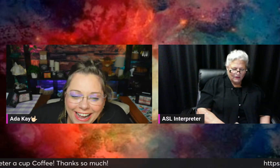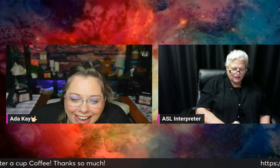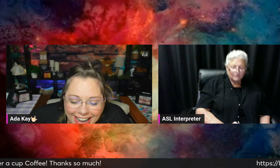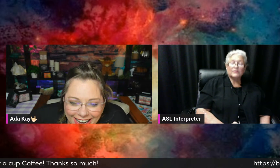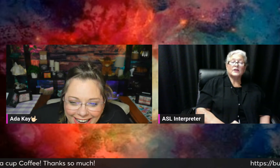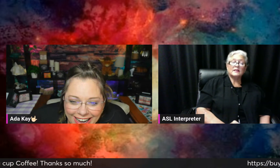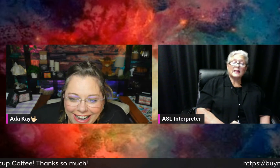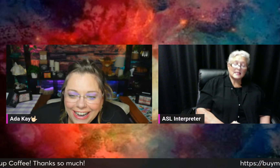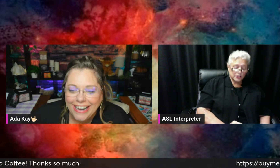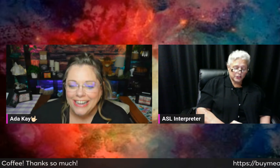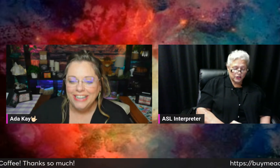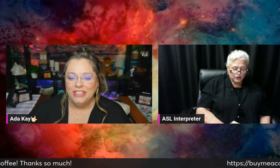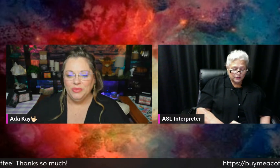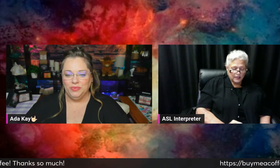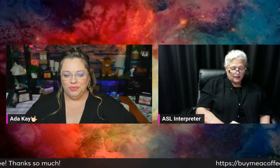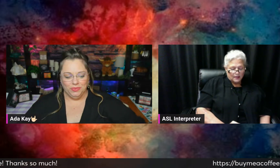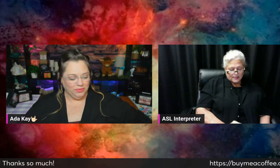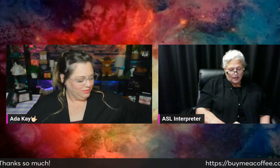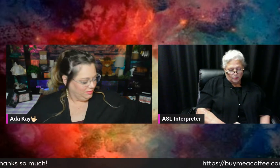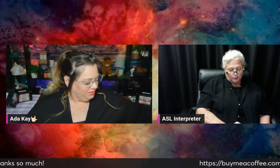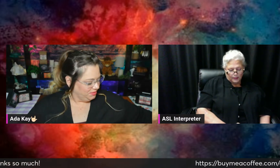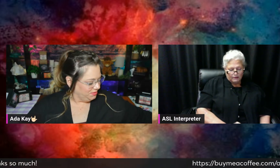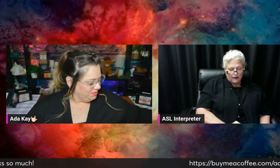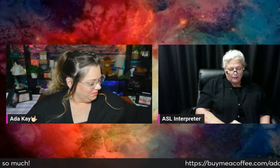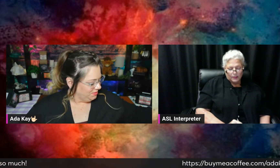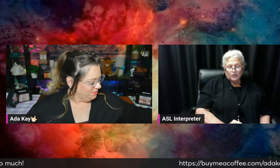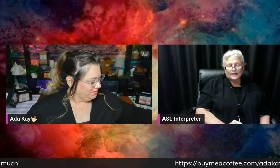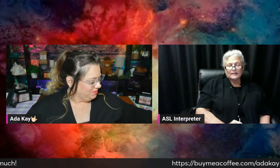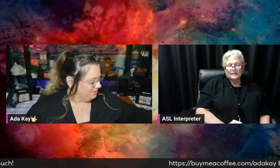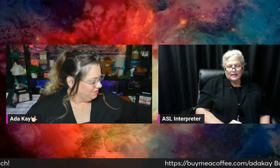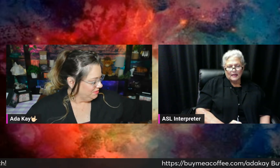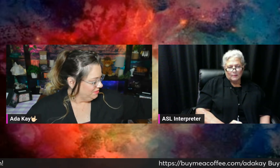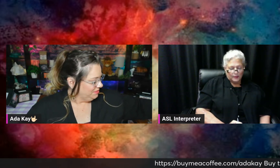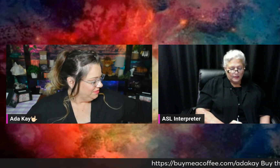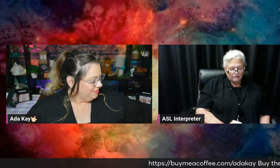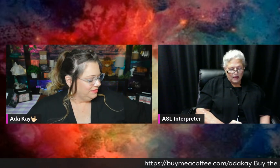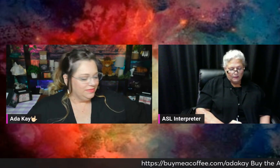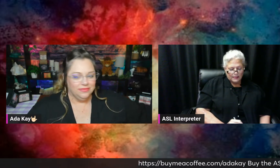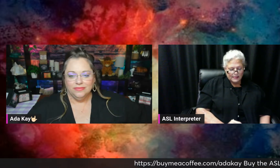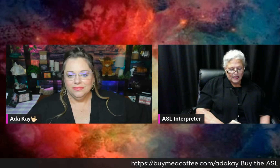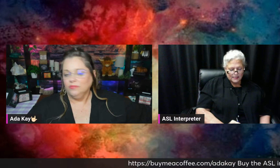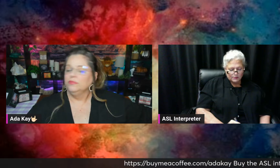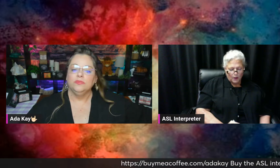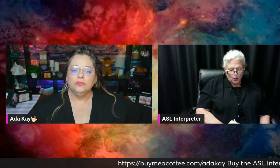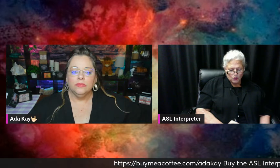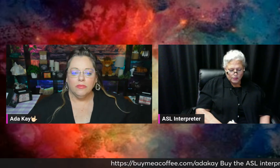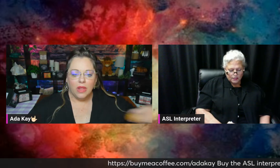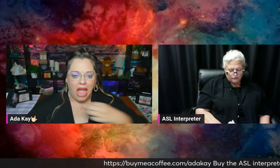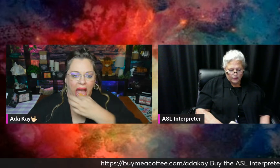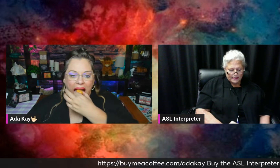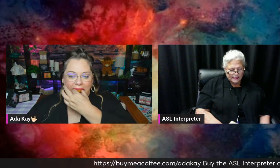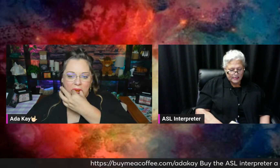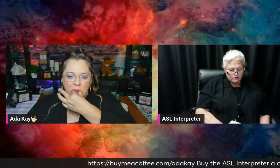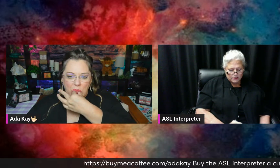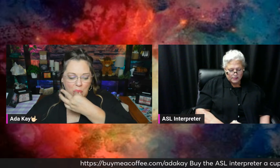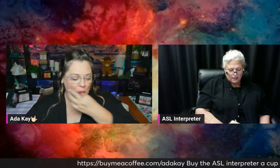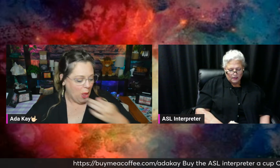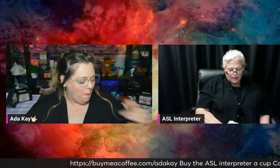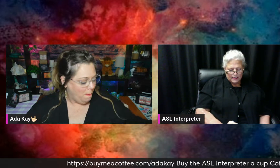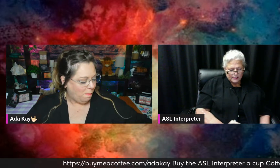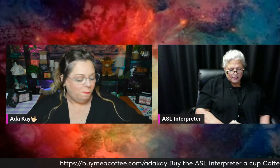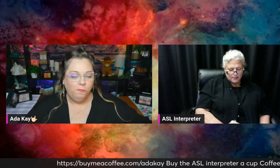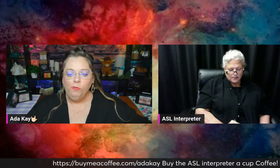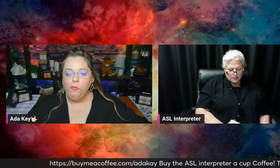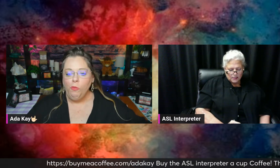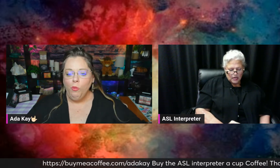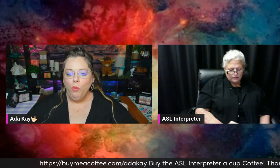I have a good friend that has a shirt. It's got a bunny rabbit on it. And that bunny rabbit has got his paws covering its ears. And